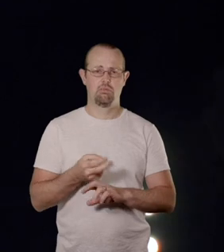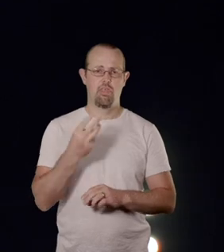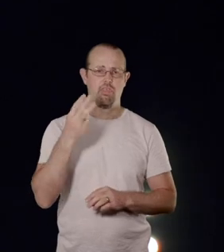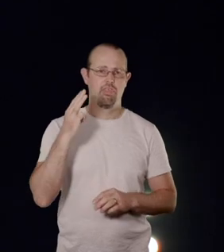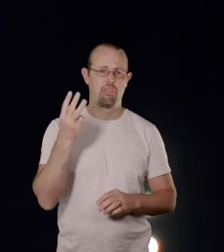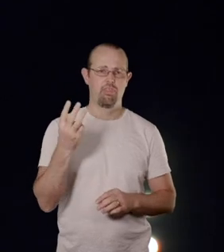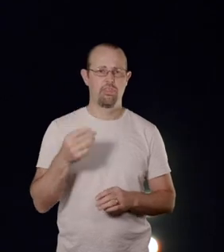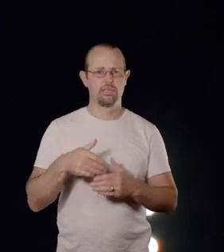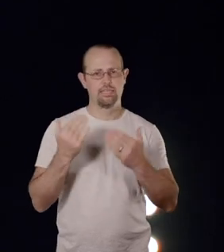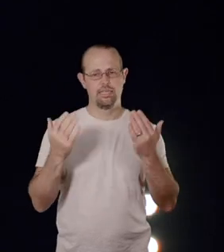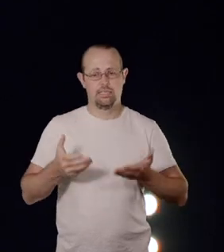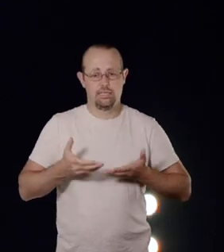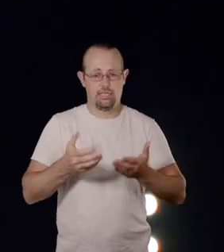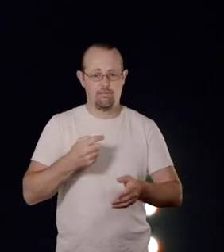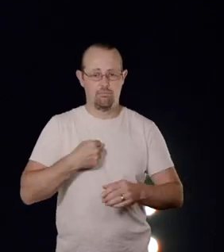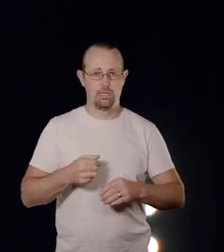to give me new life.